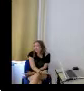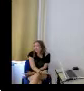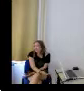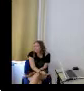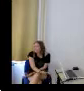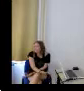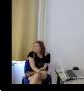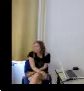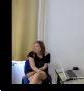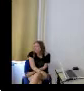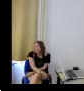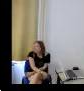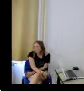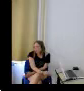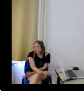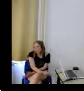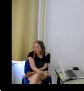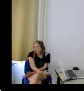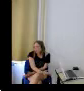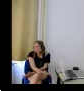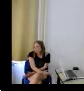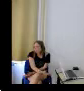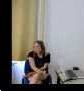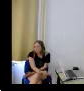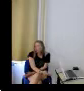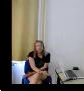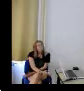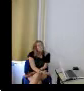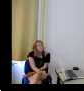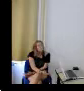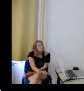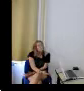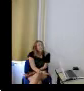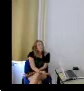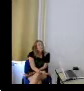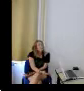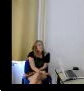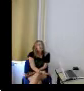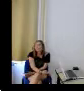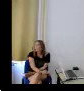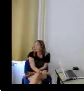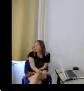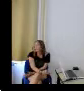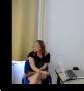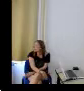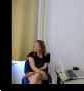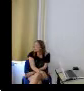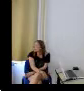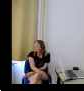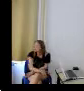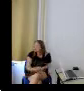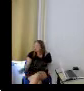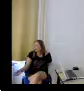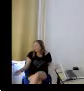measures or make certain plans how to